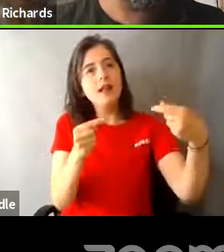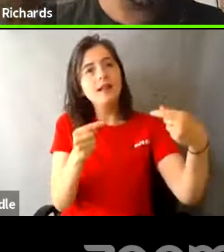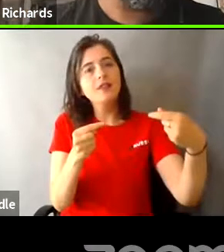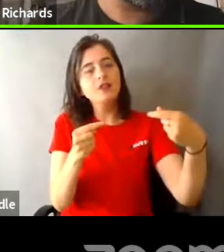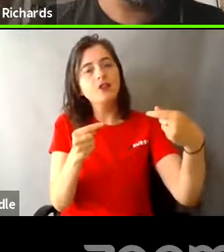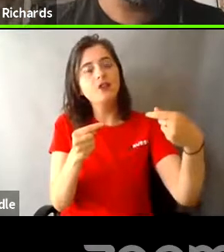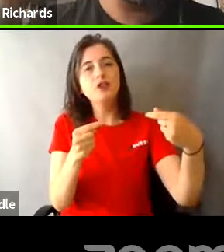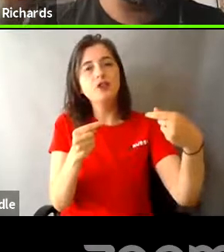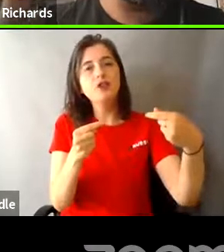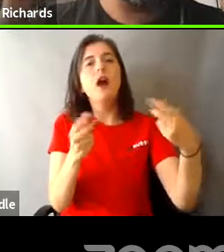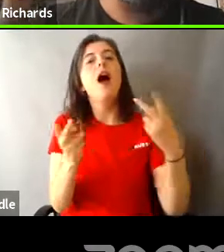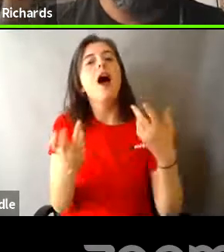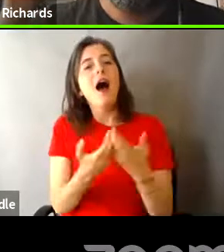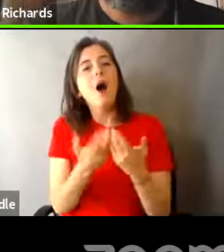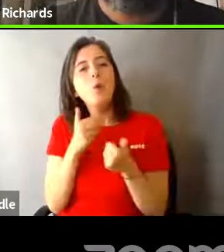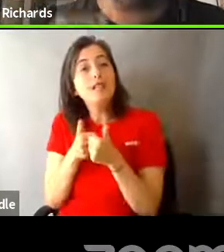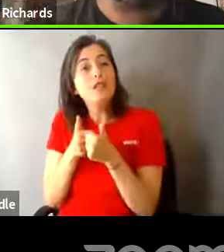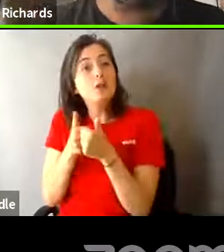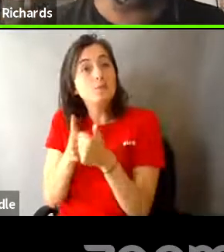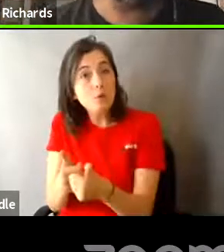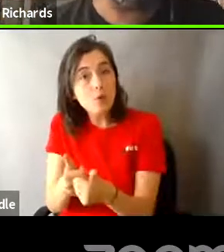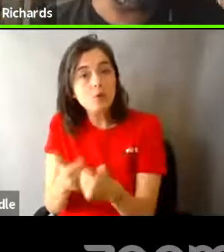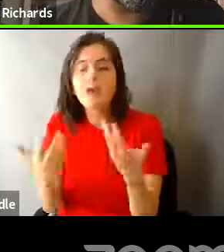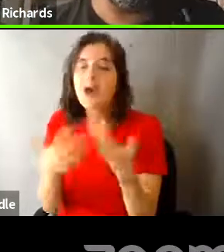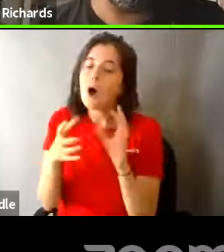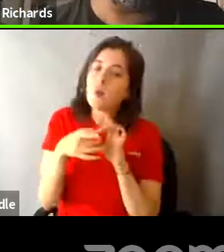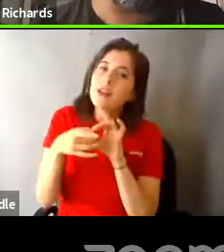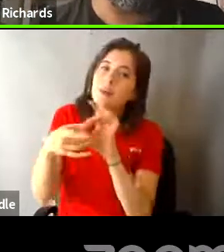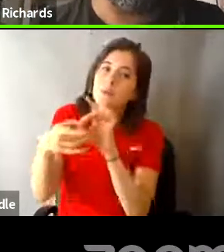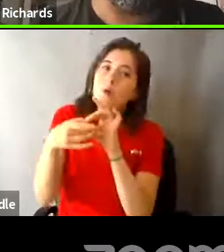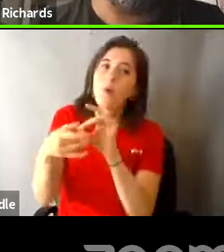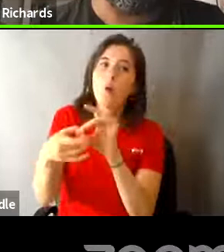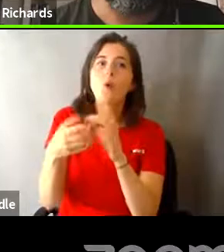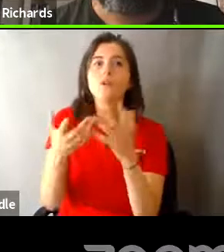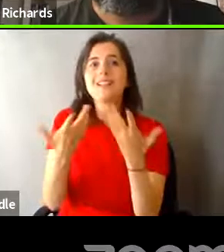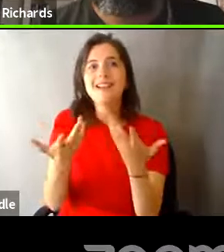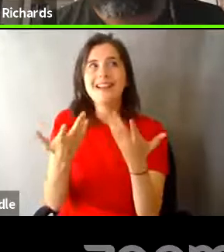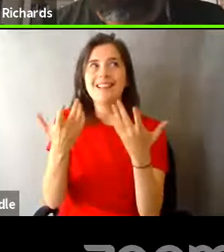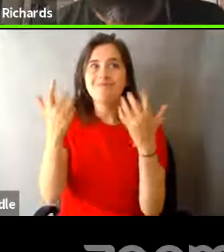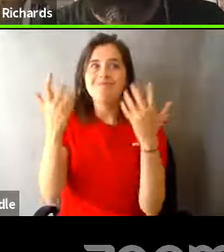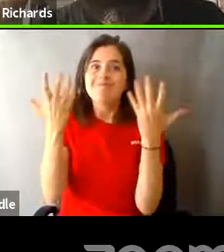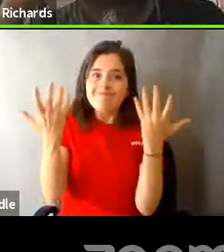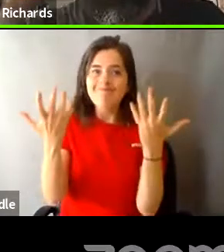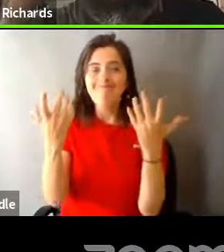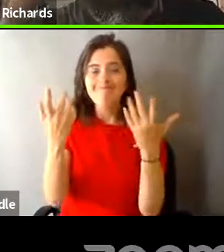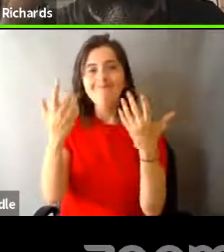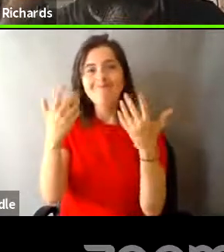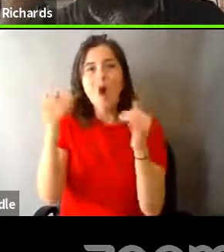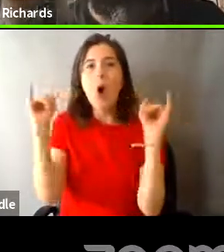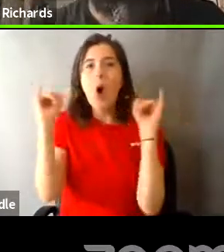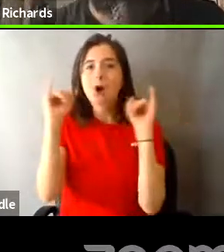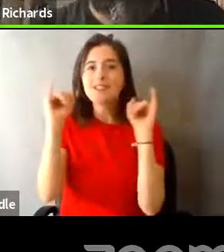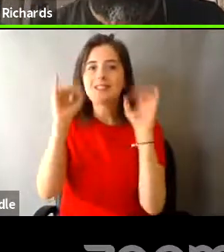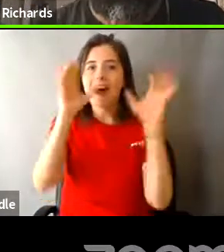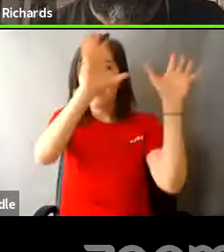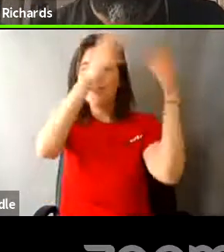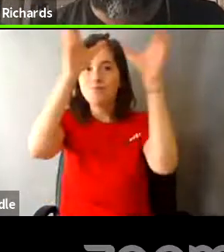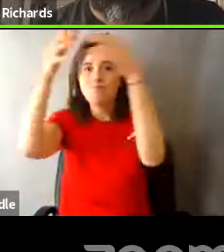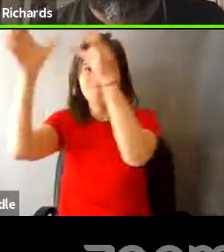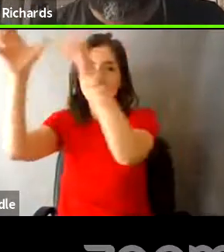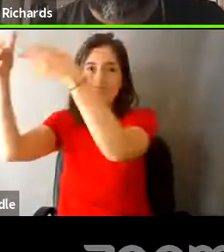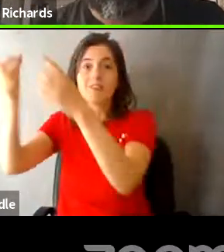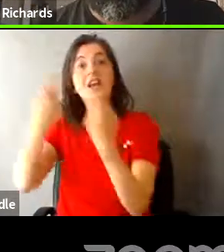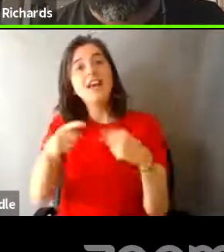support, and engage with structures which are hostile here in the UK and elsewhere. So